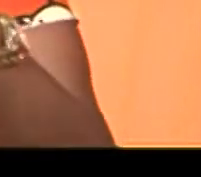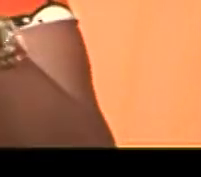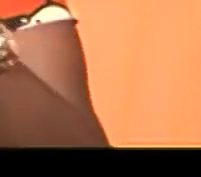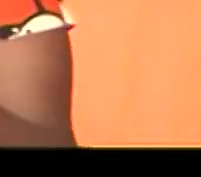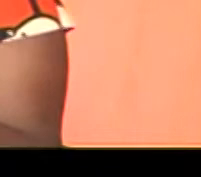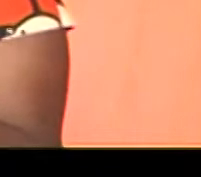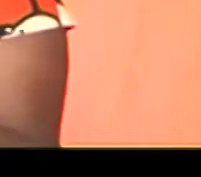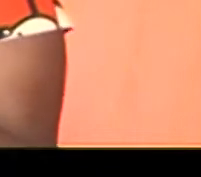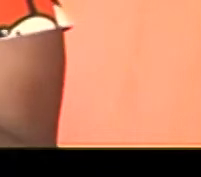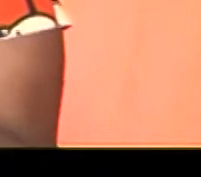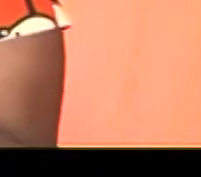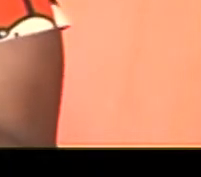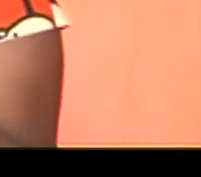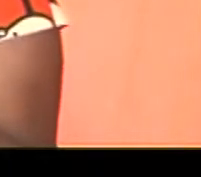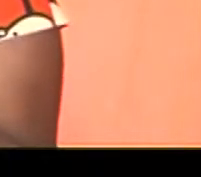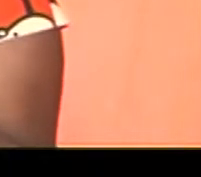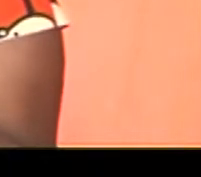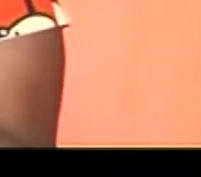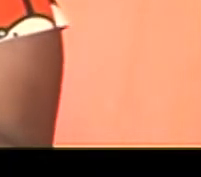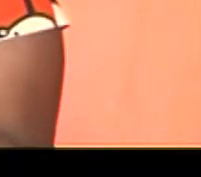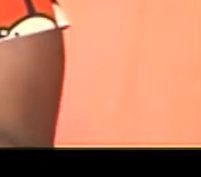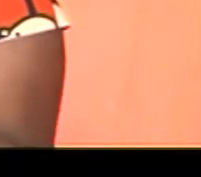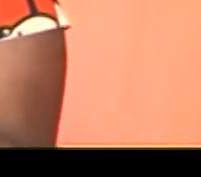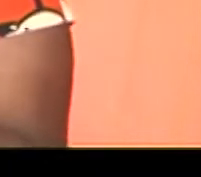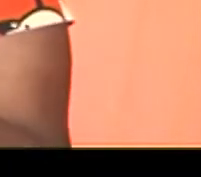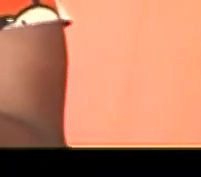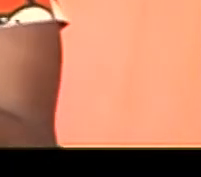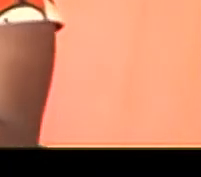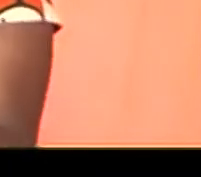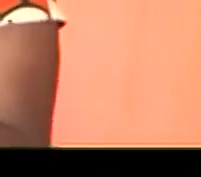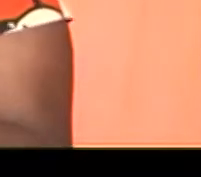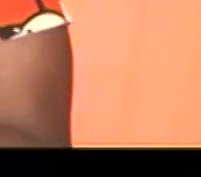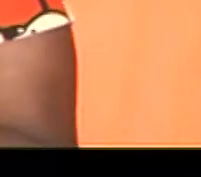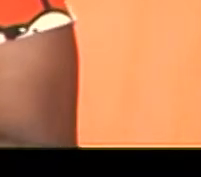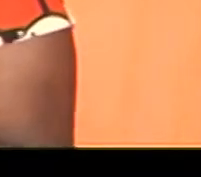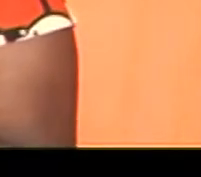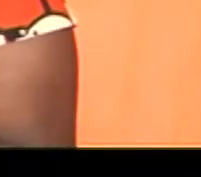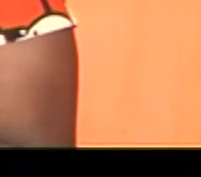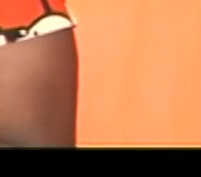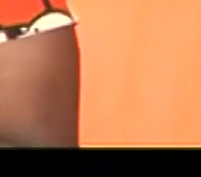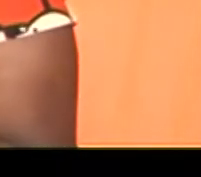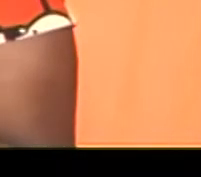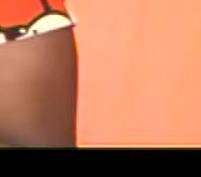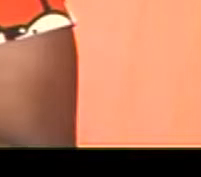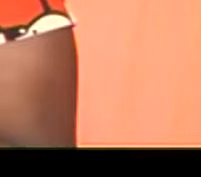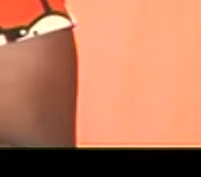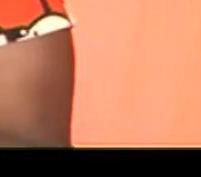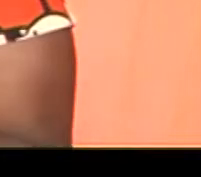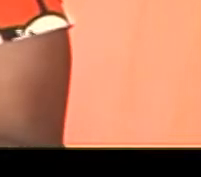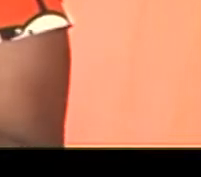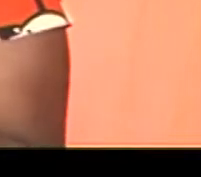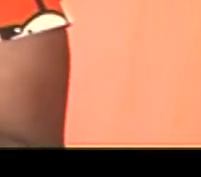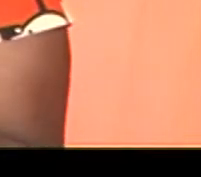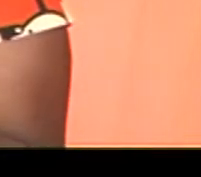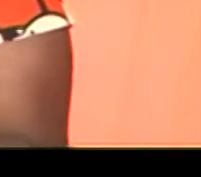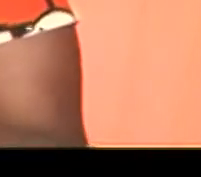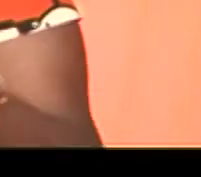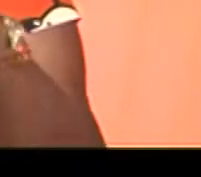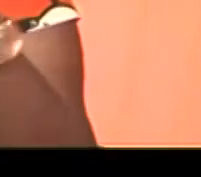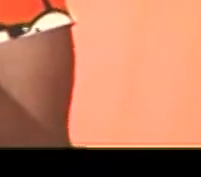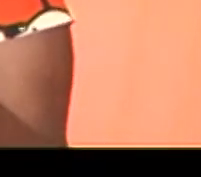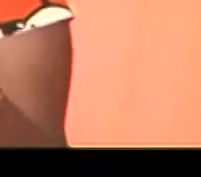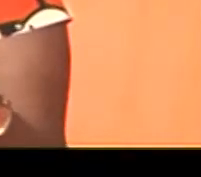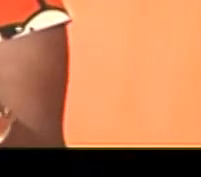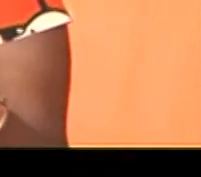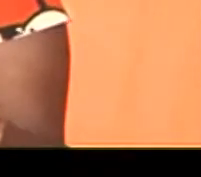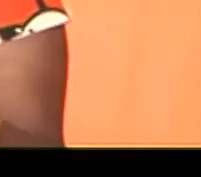advantage of elevation, he sees things that you are not able to see, that God has gone ahead of you. And the Bible says in Psalm 91 verse 16,